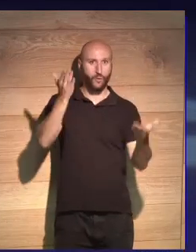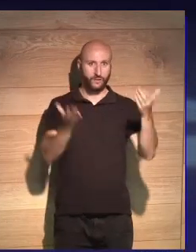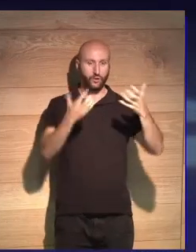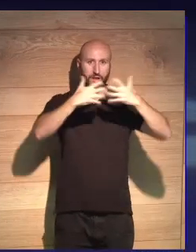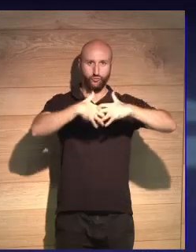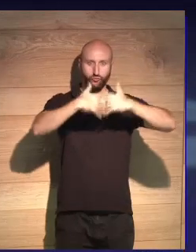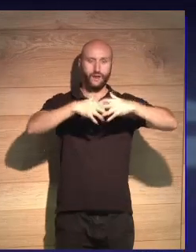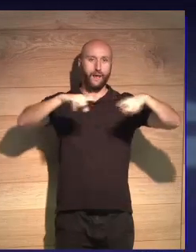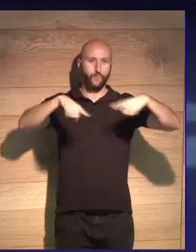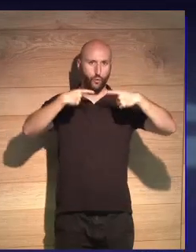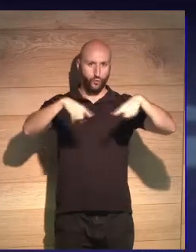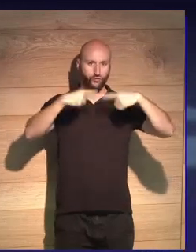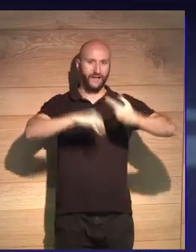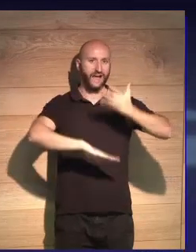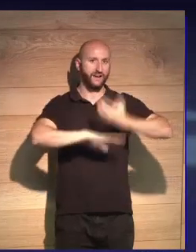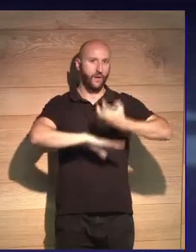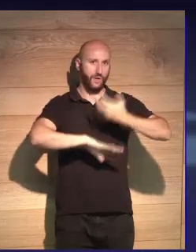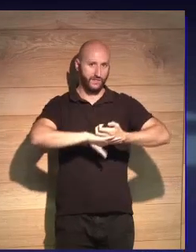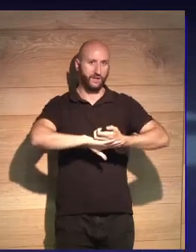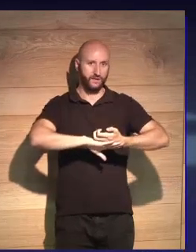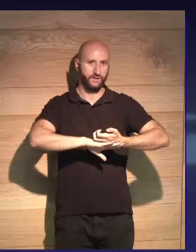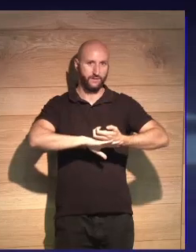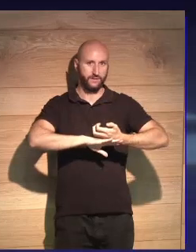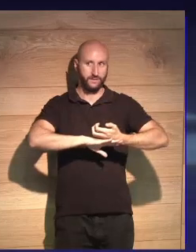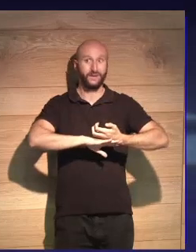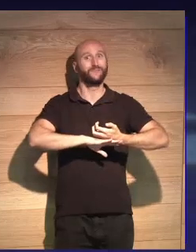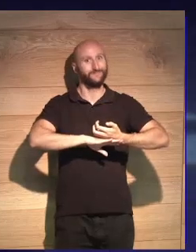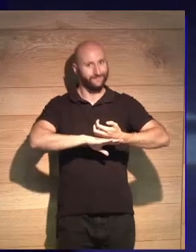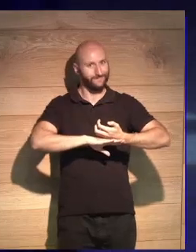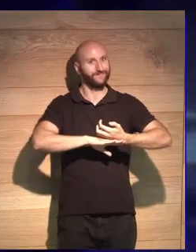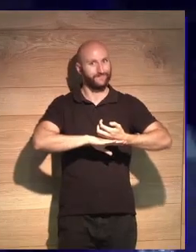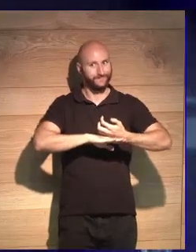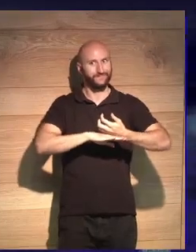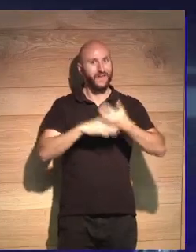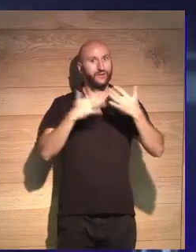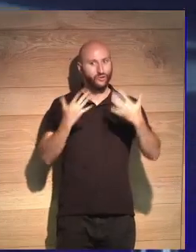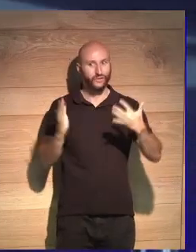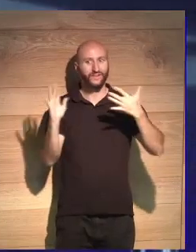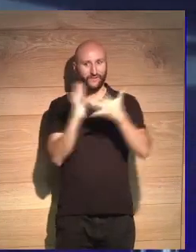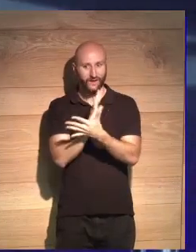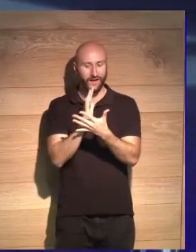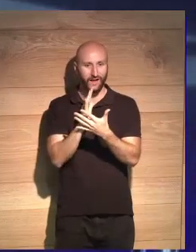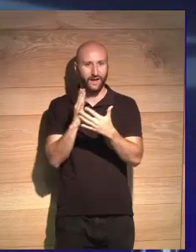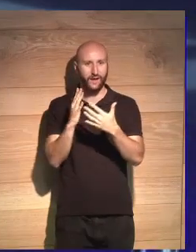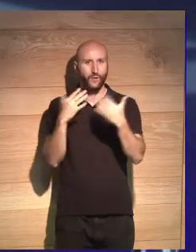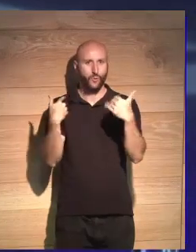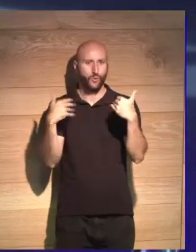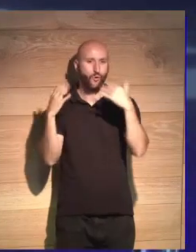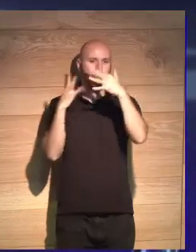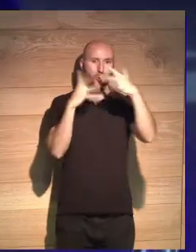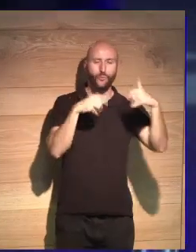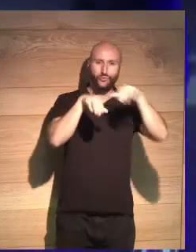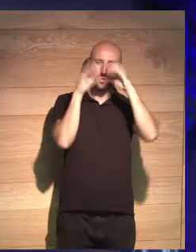the film industry made, and 3 times as much as the amount made by the